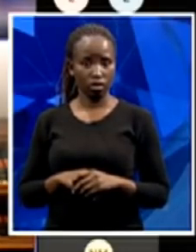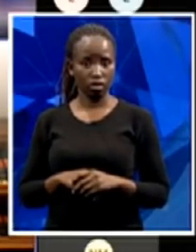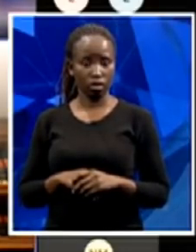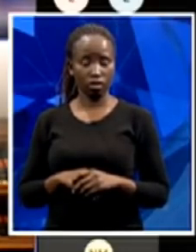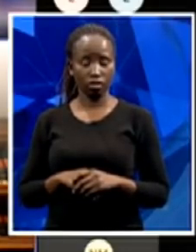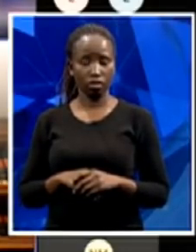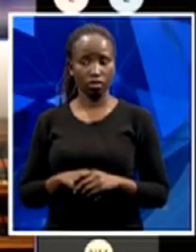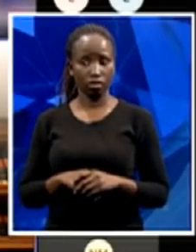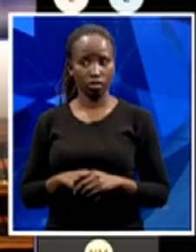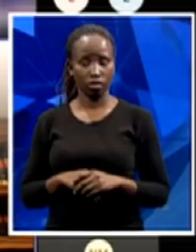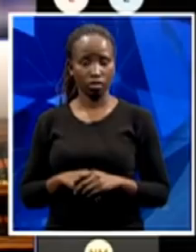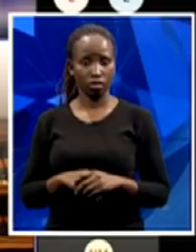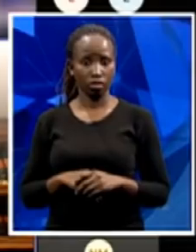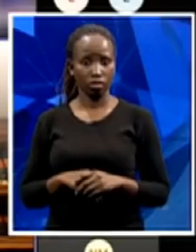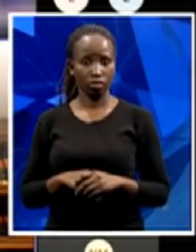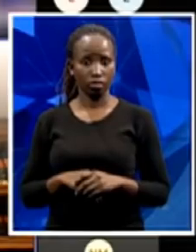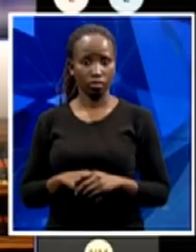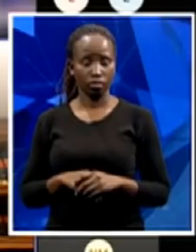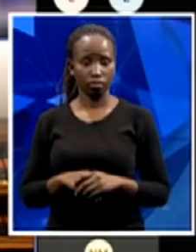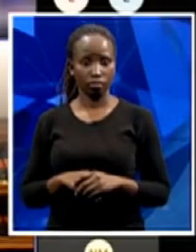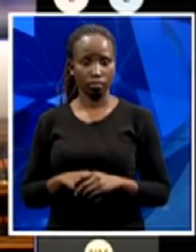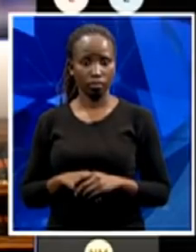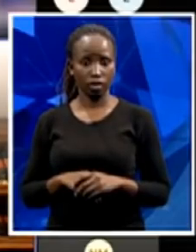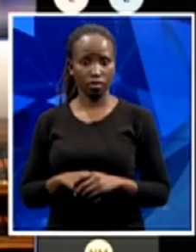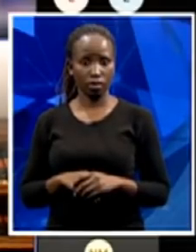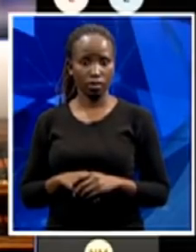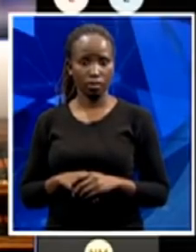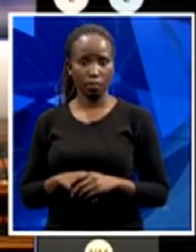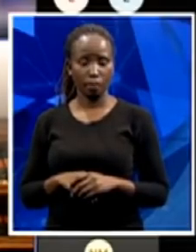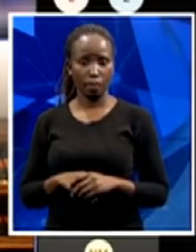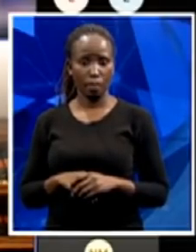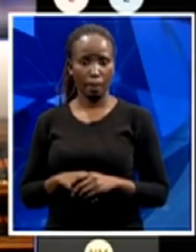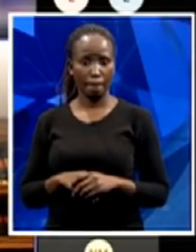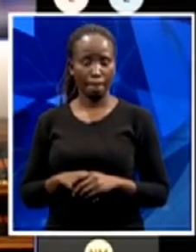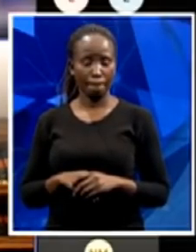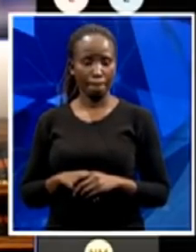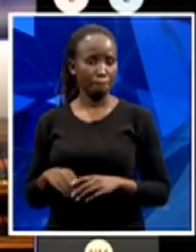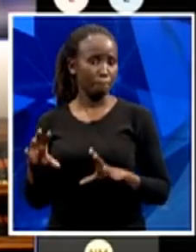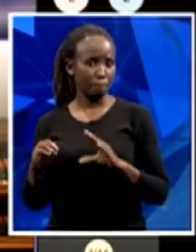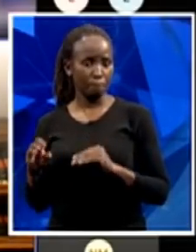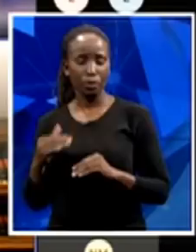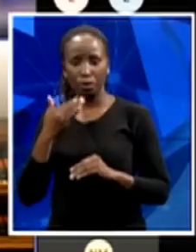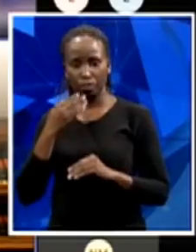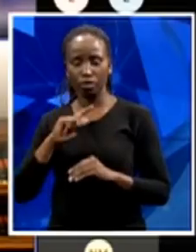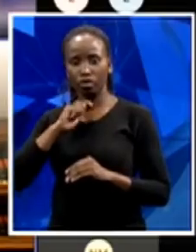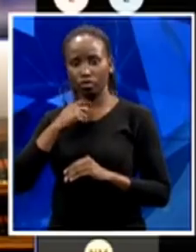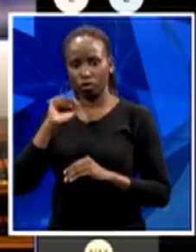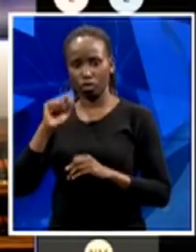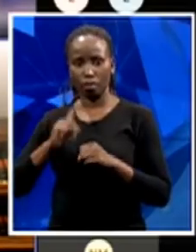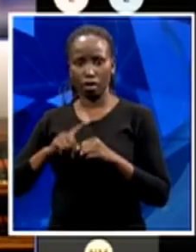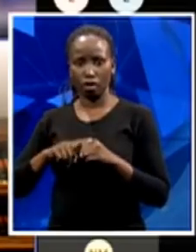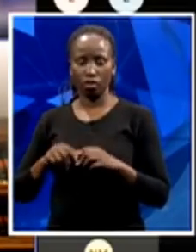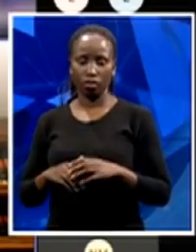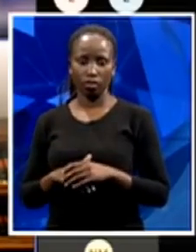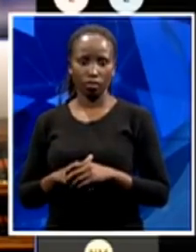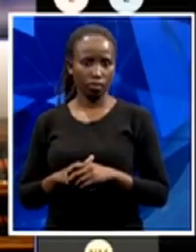Sorry, sir, I wondered if you would please mute your mic. Thank you. I'll simply read the resolution again. It